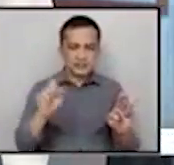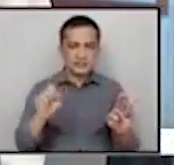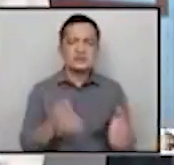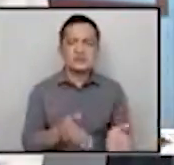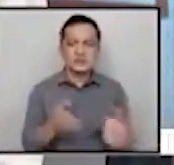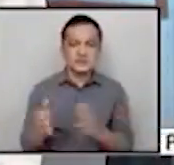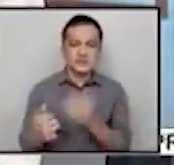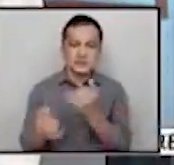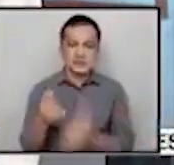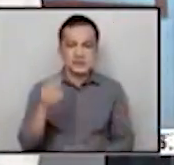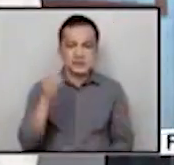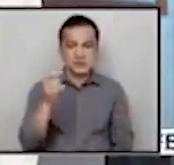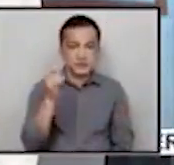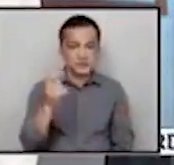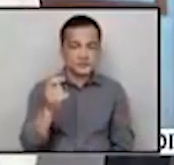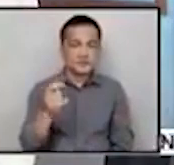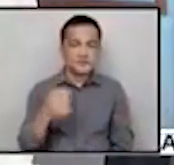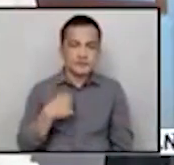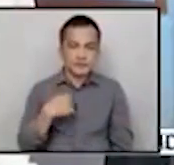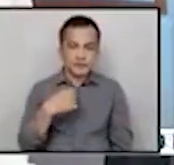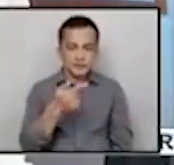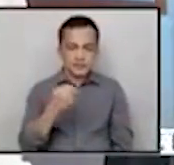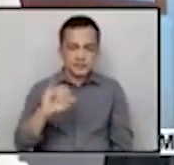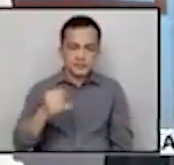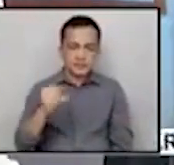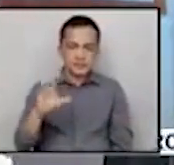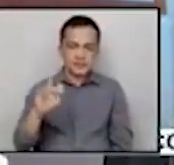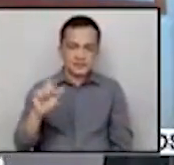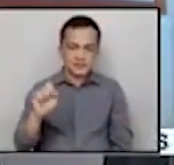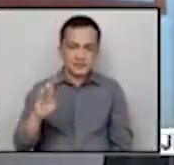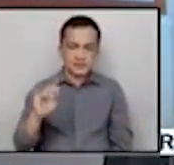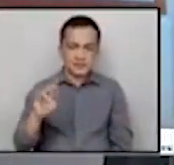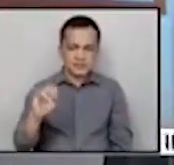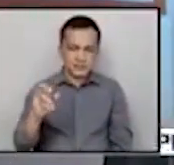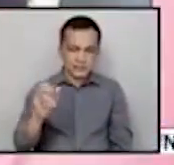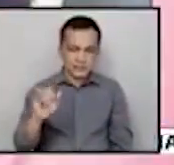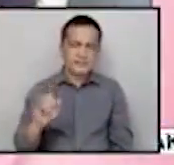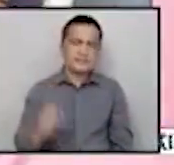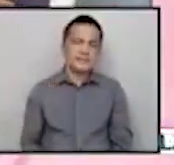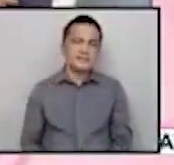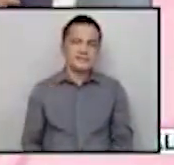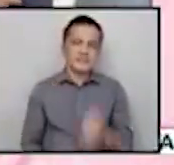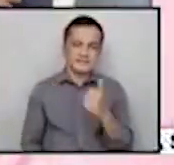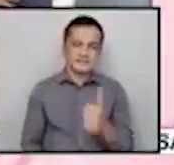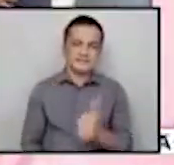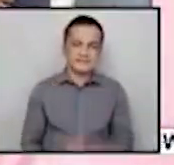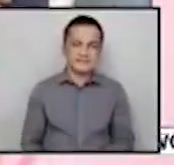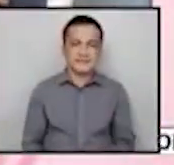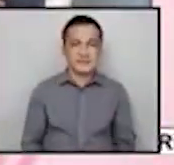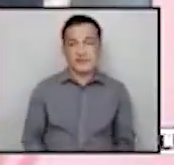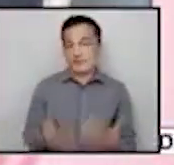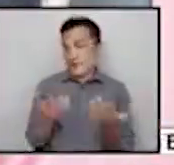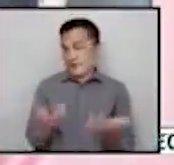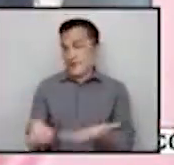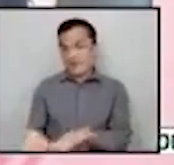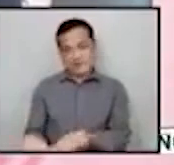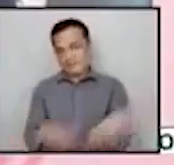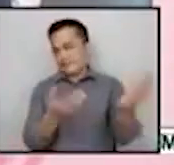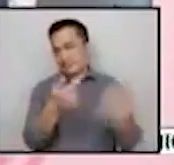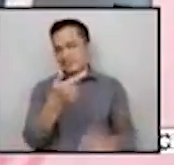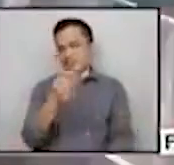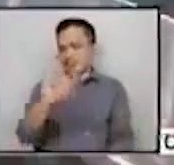YouTube channel, it's GJ Carlos Bakuli Palad. Ayun po. Alright, GJ, take it away! Thank